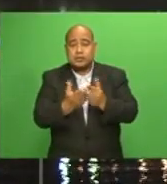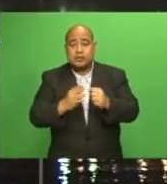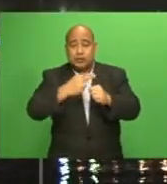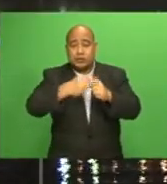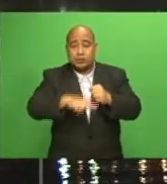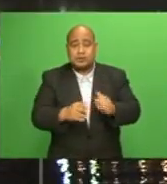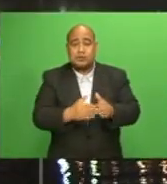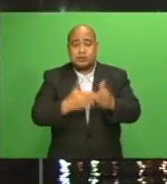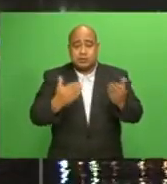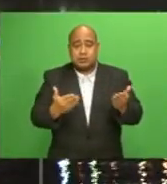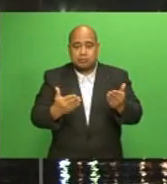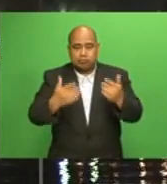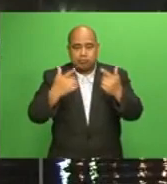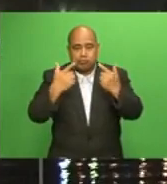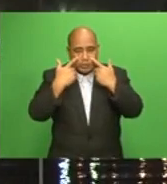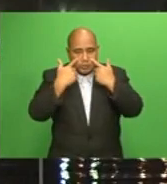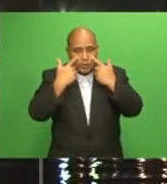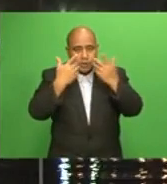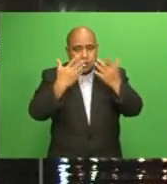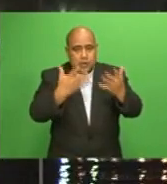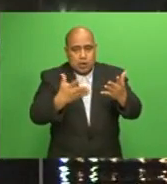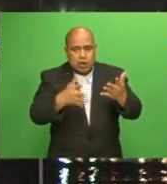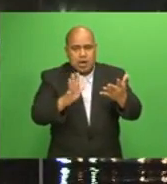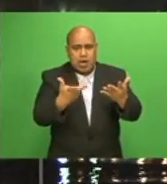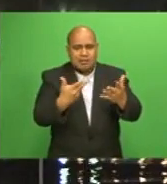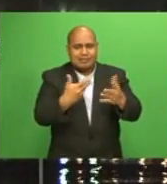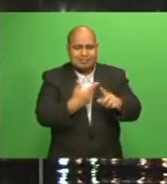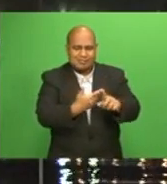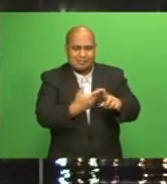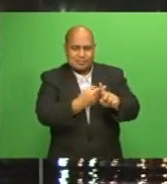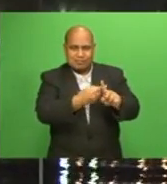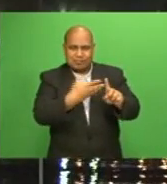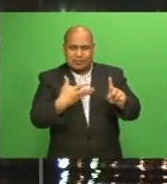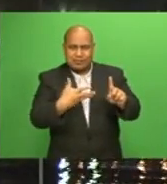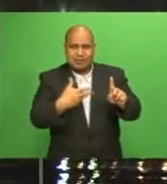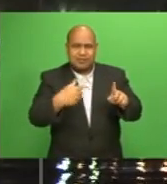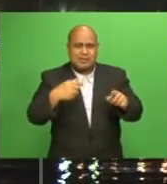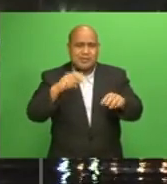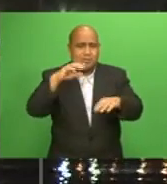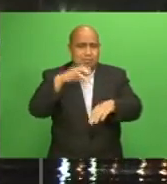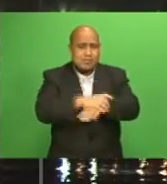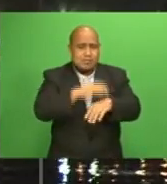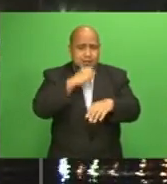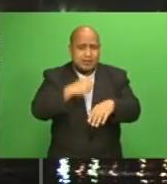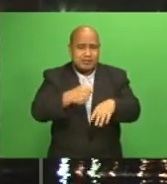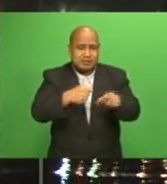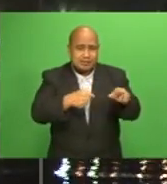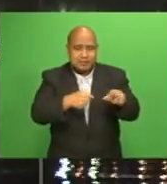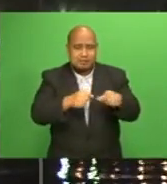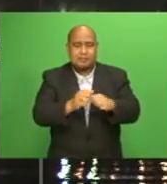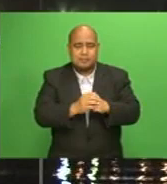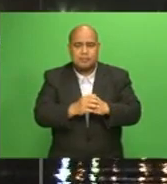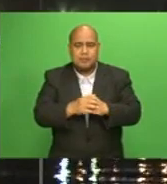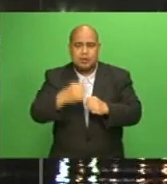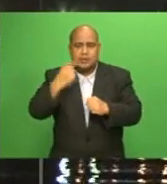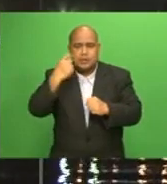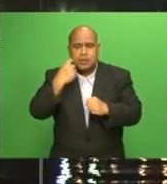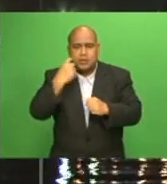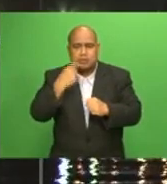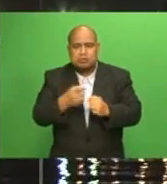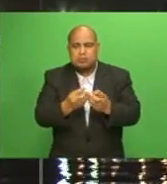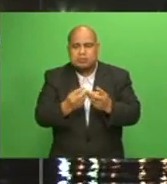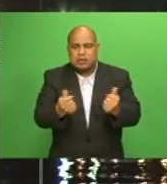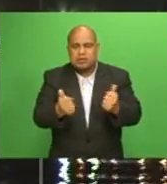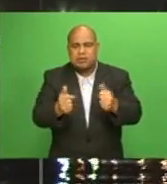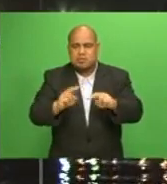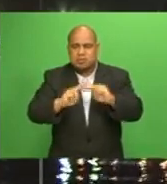former Minneapolis police officer charged with murdering George Floyd tried to reach a plea deal before his arrest. It comes amid a